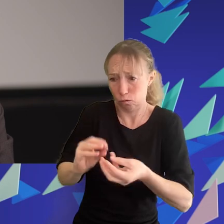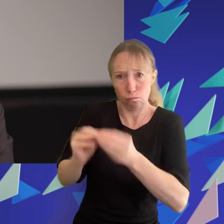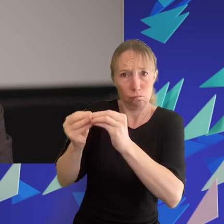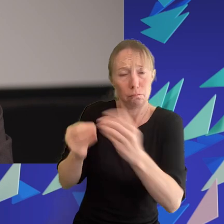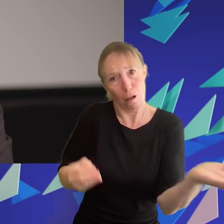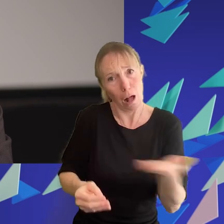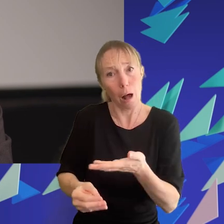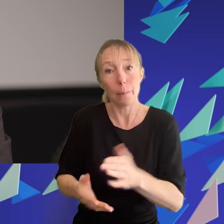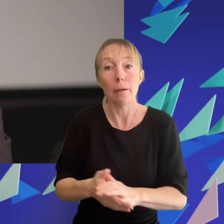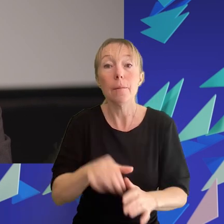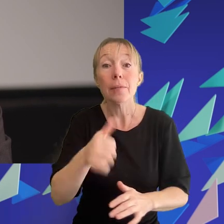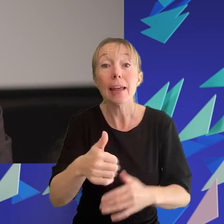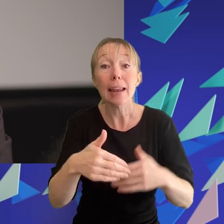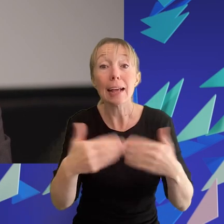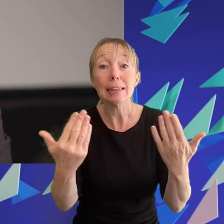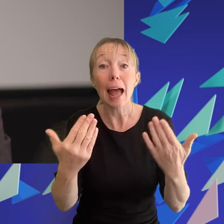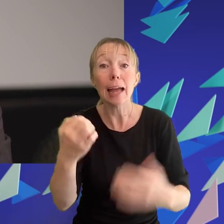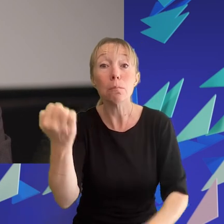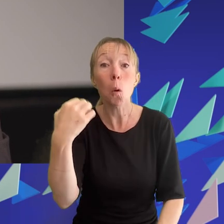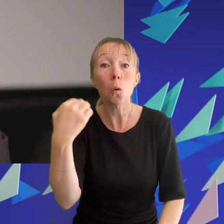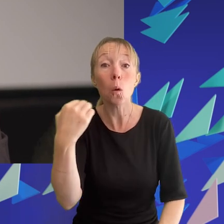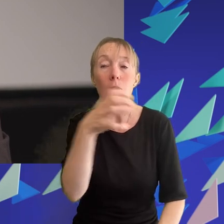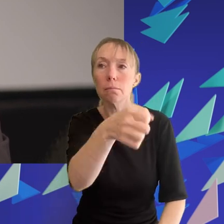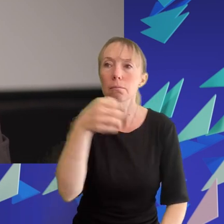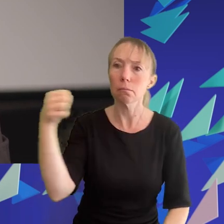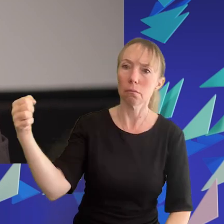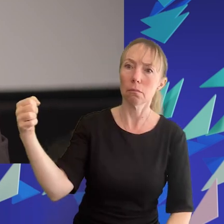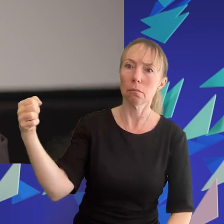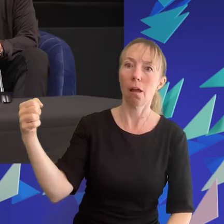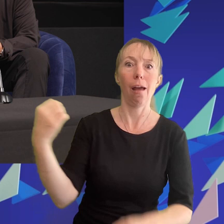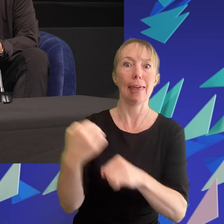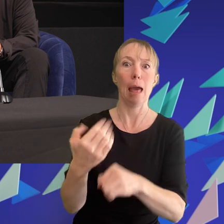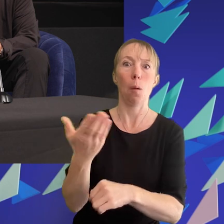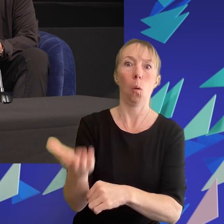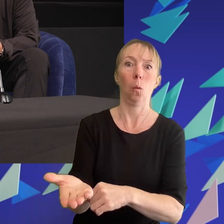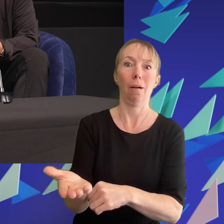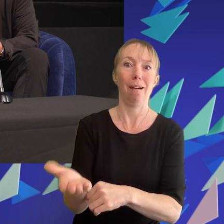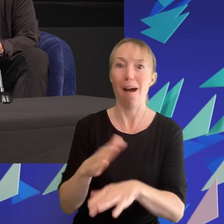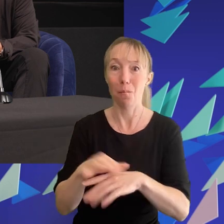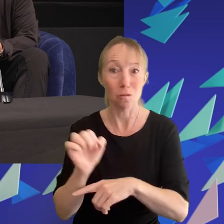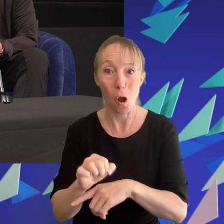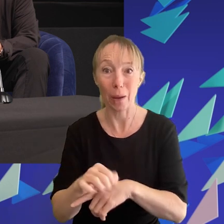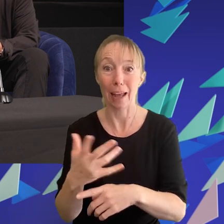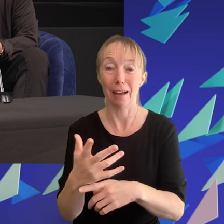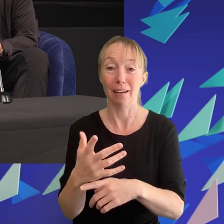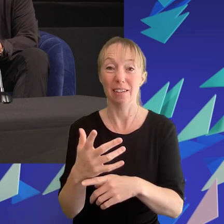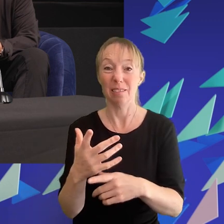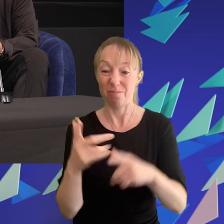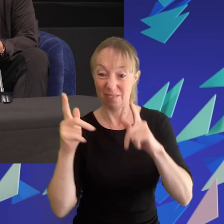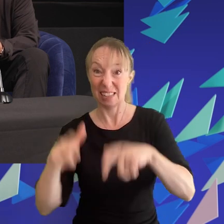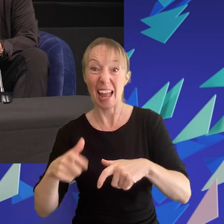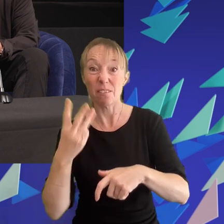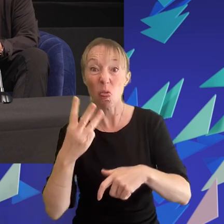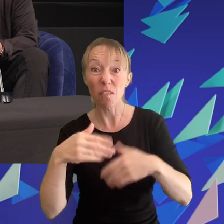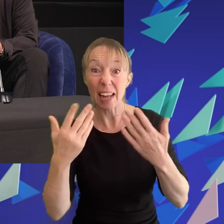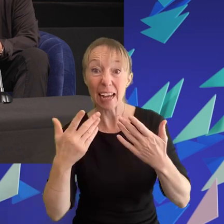day, somebody knocked the door, and it was Guillermo del Toro. Literally, I'm not joking. And he spent 3 days in my house.